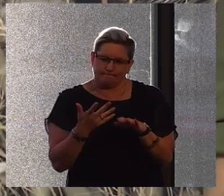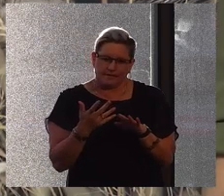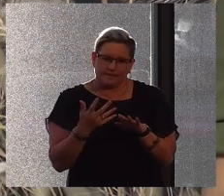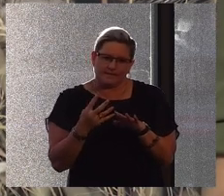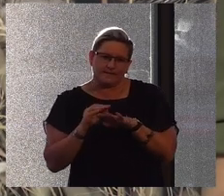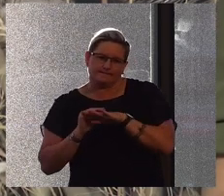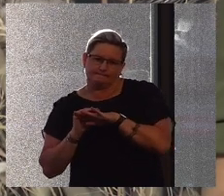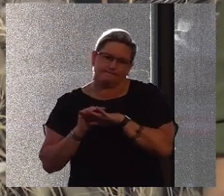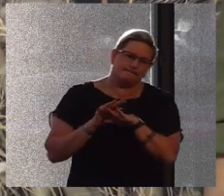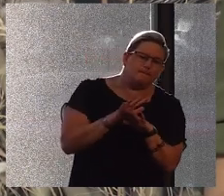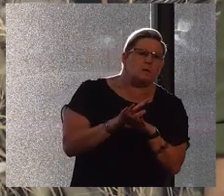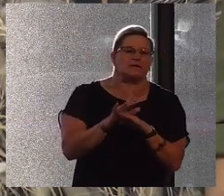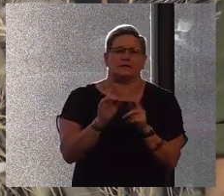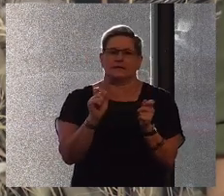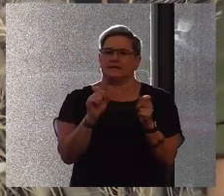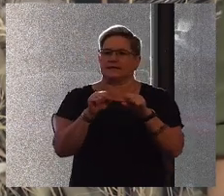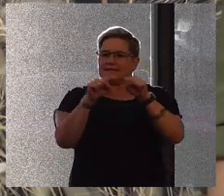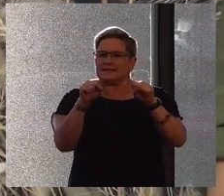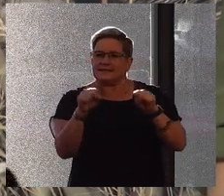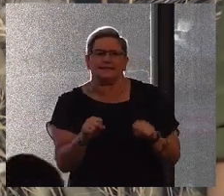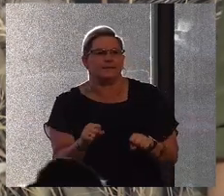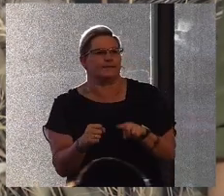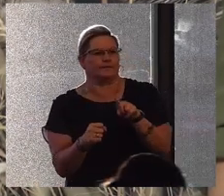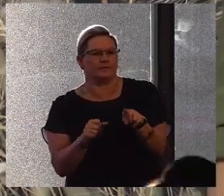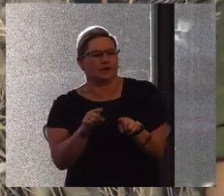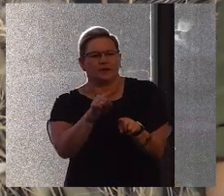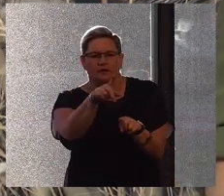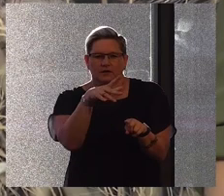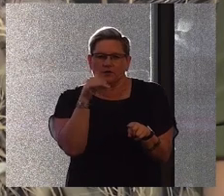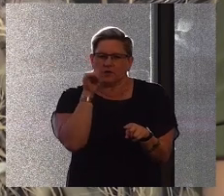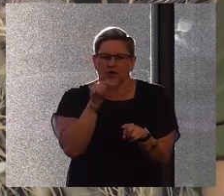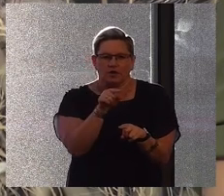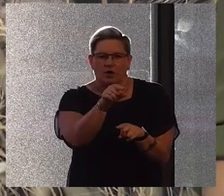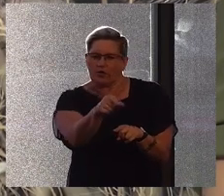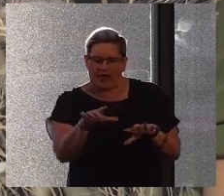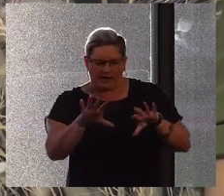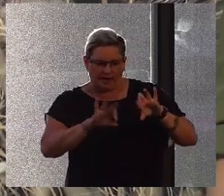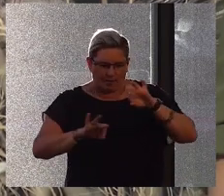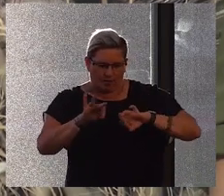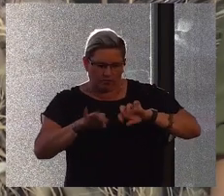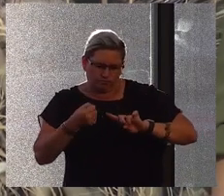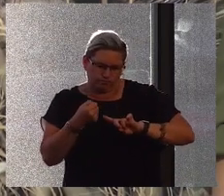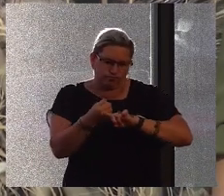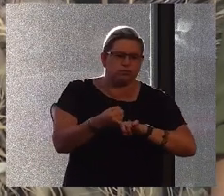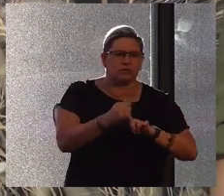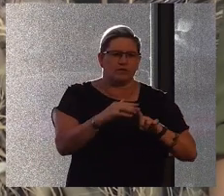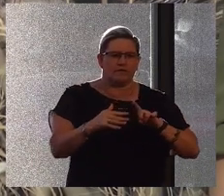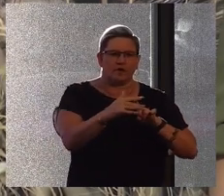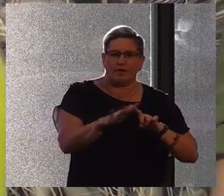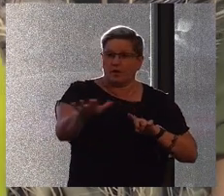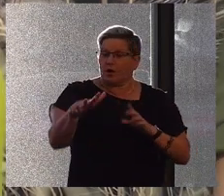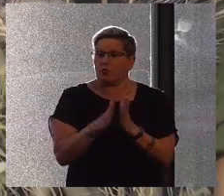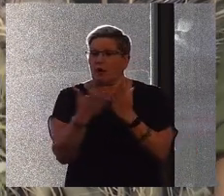systems and being able to step up in the face of adversity to highlight the impact of chemicals on the environment. Her book